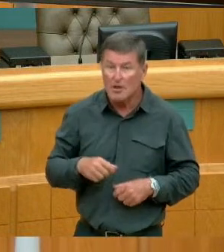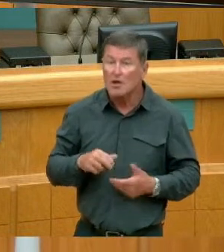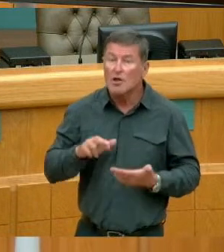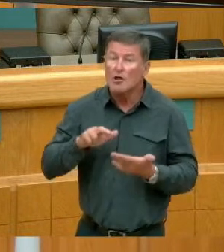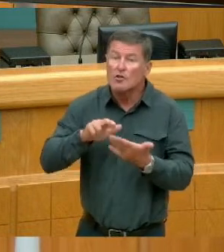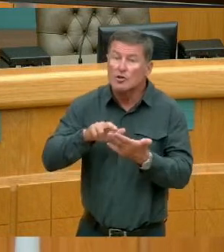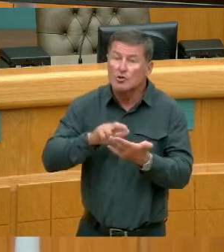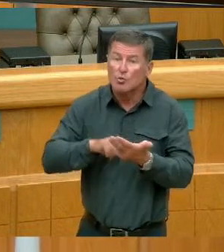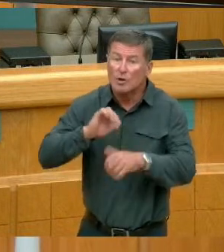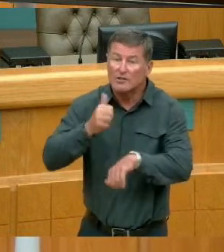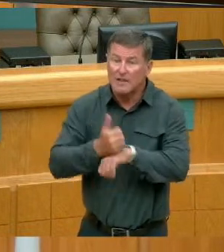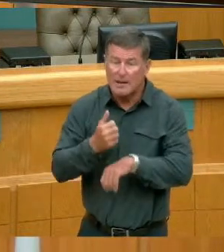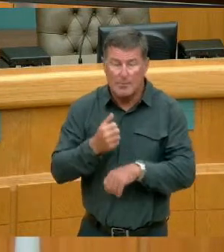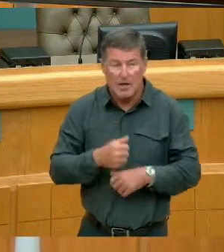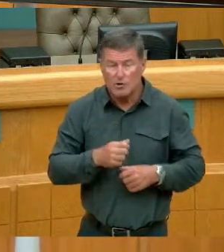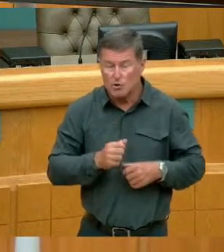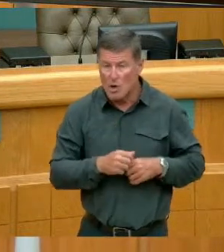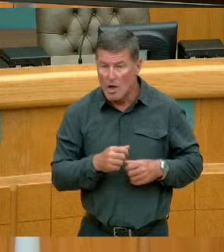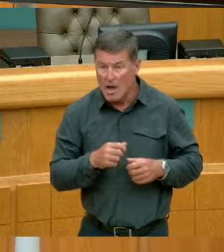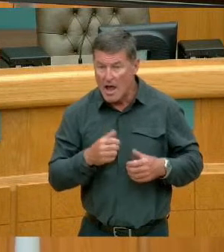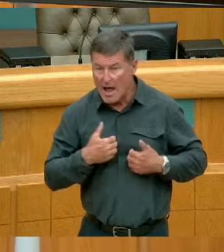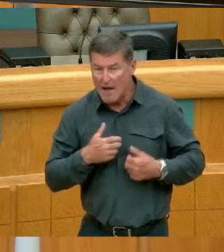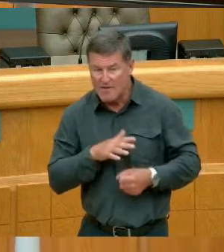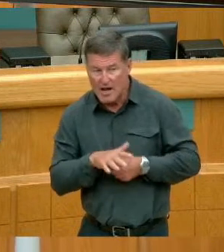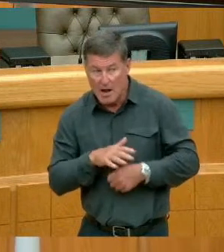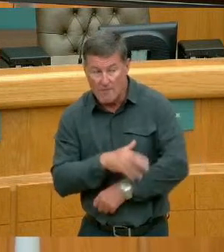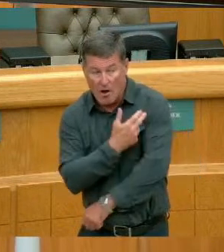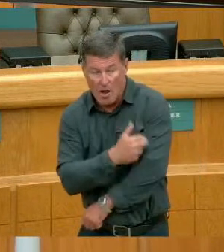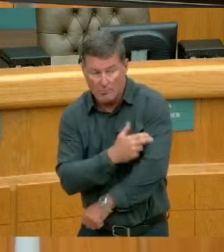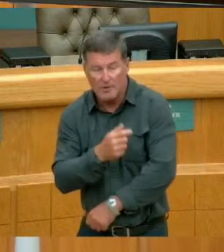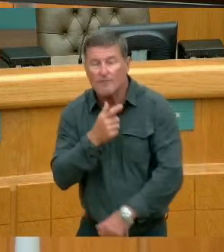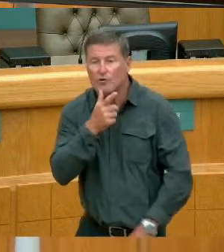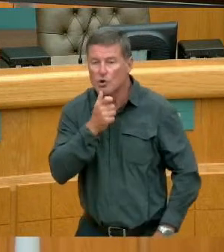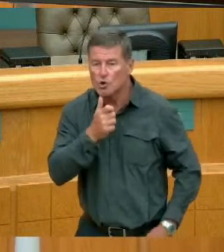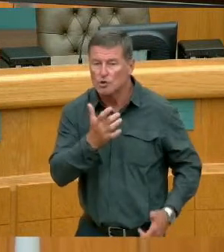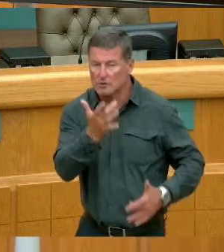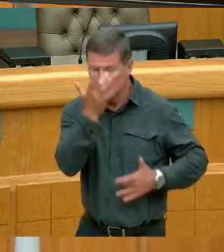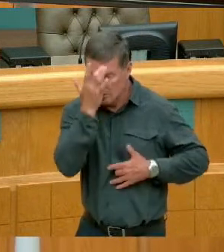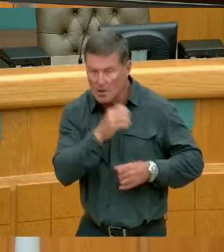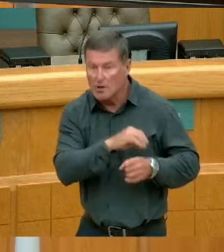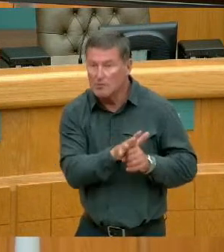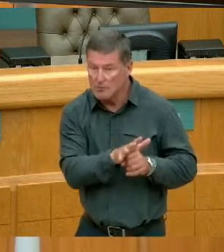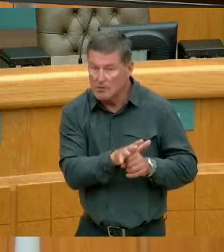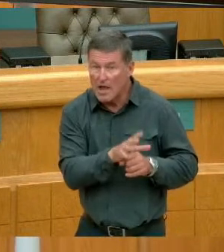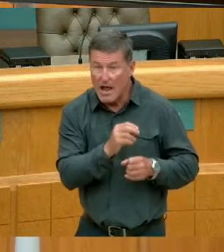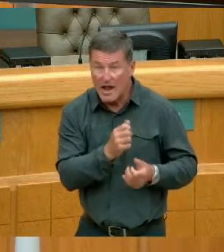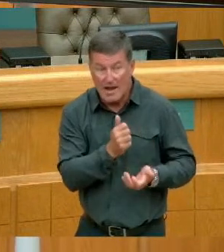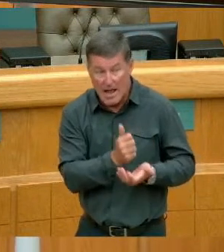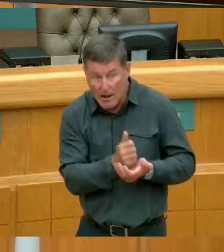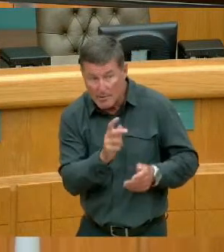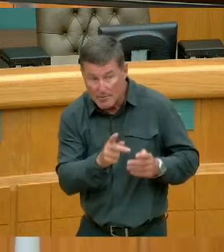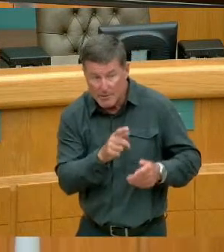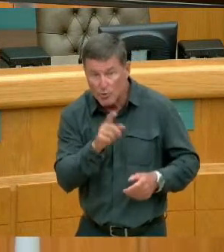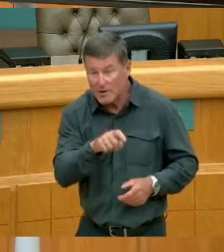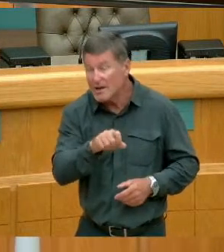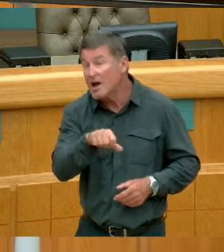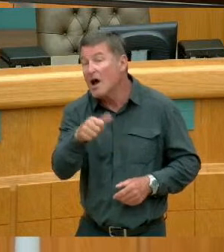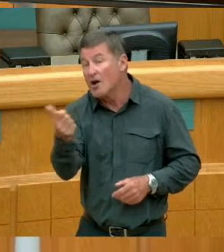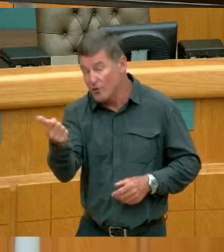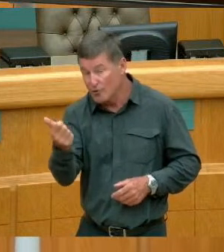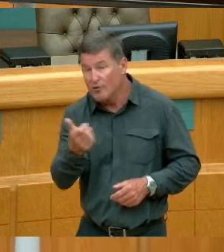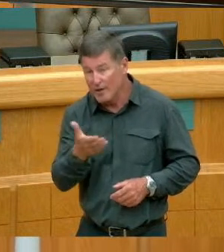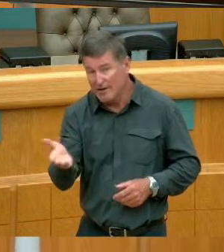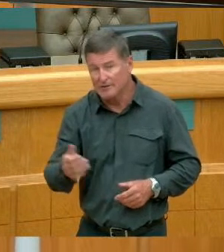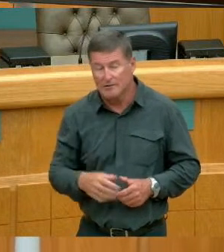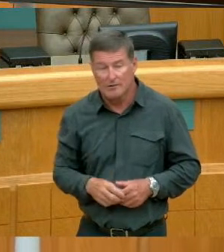hospital capacity to take care of COVID-19 patients and, of course, to get help to people who need treatment for other